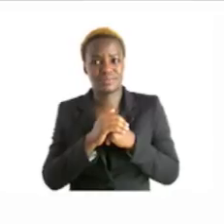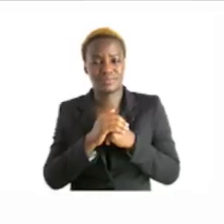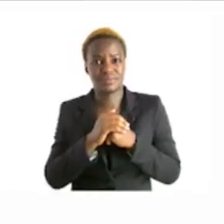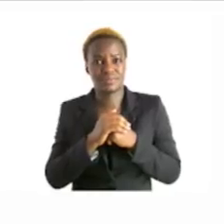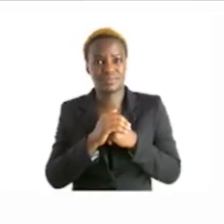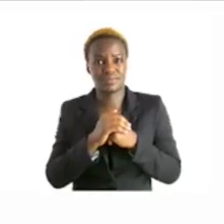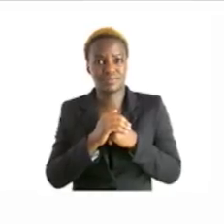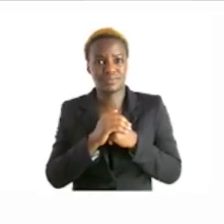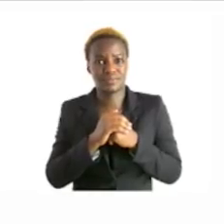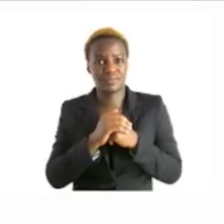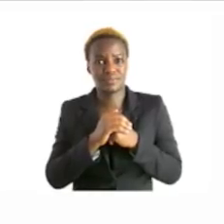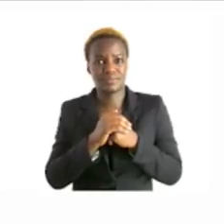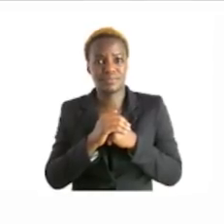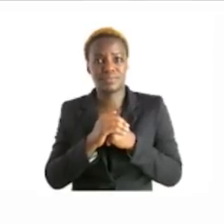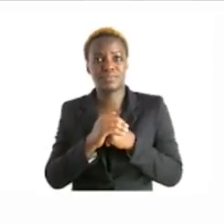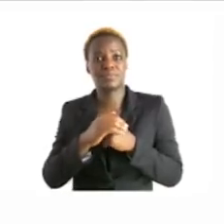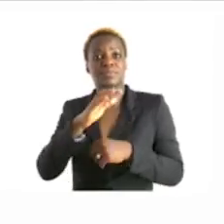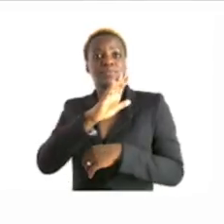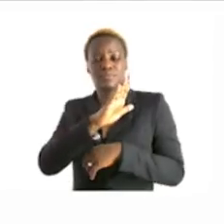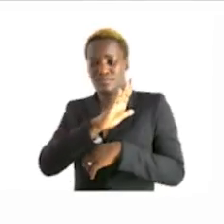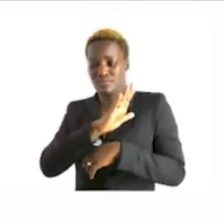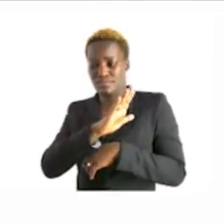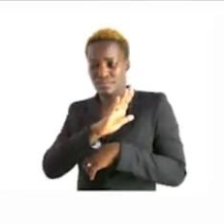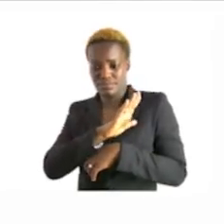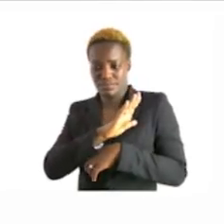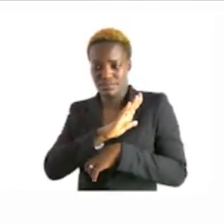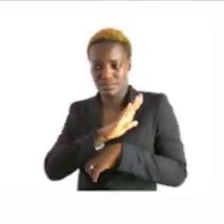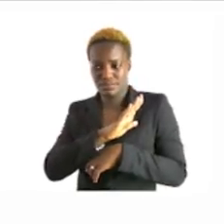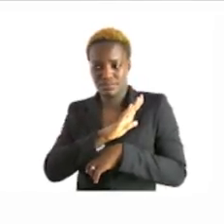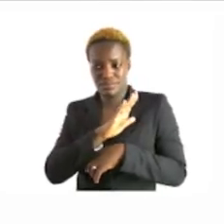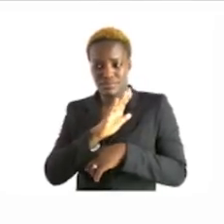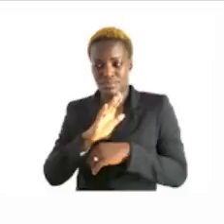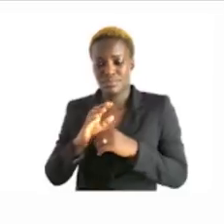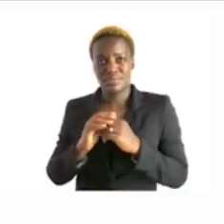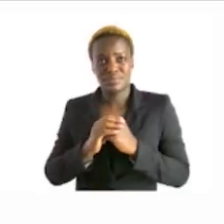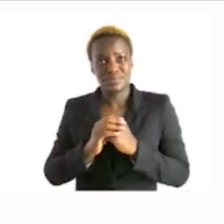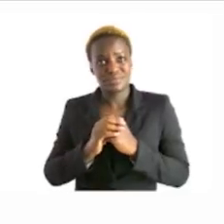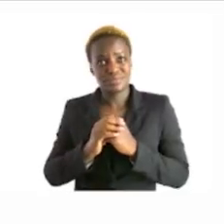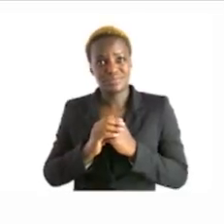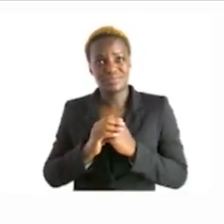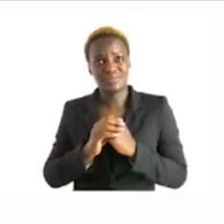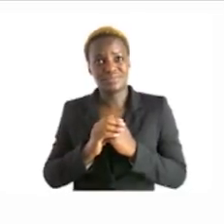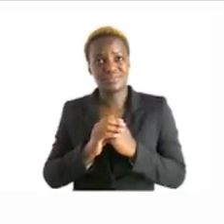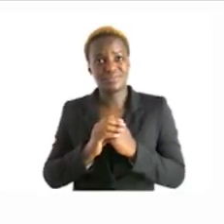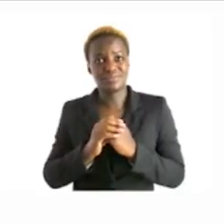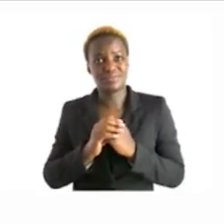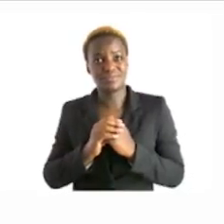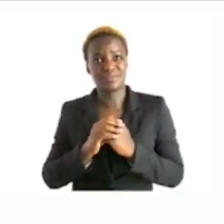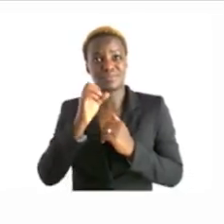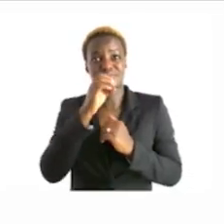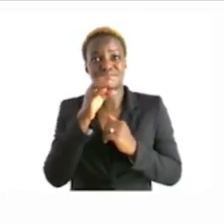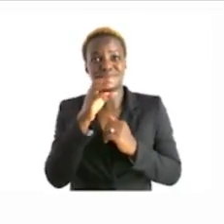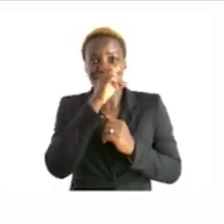that's correct that's should be 58 correct now if you have to skip two boxes